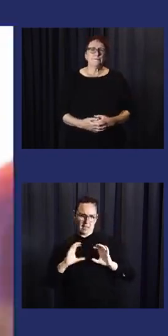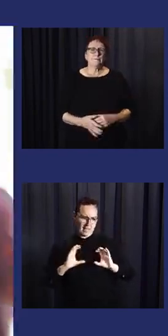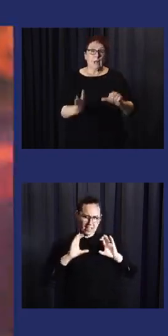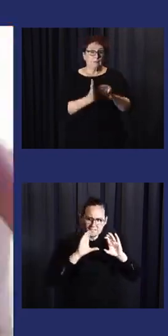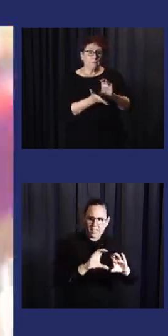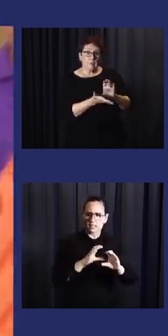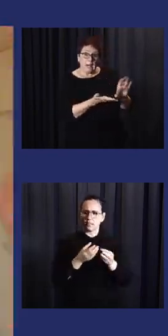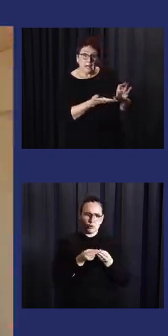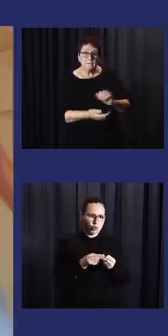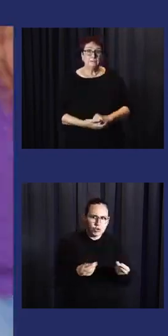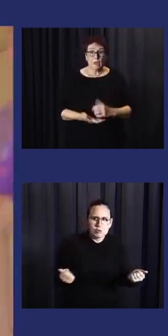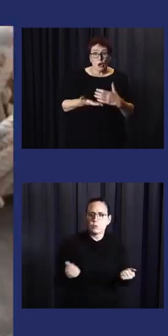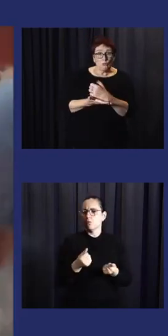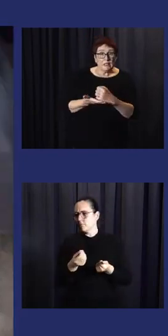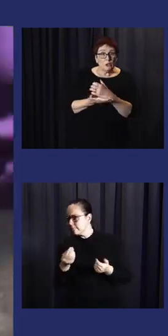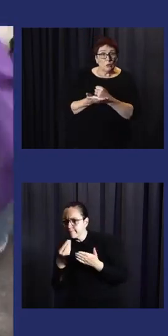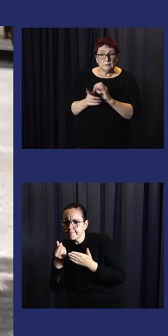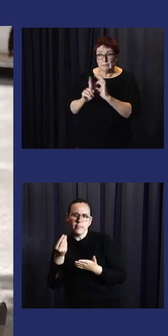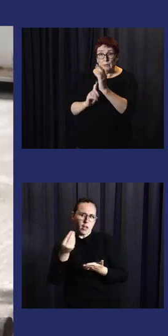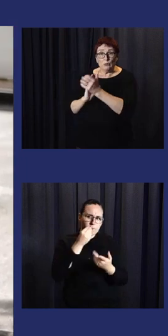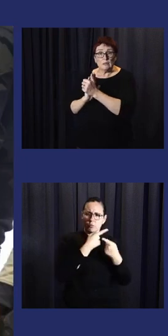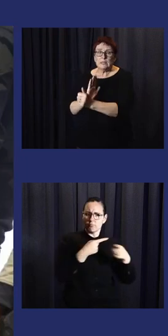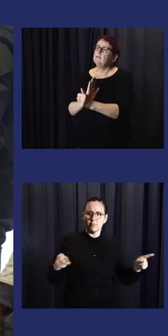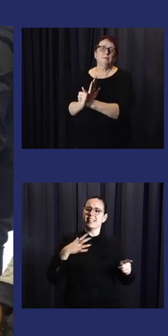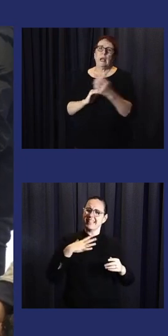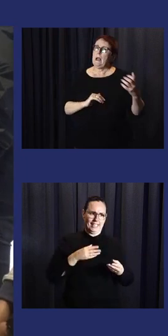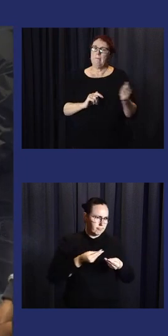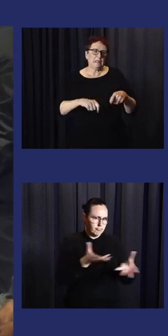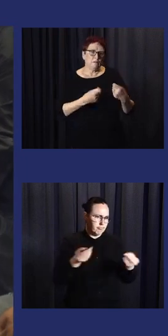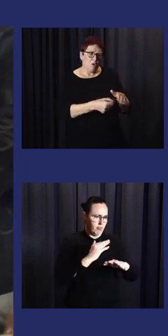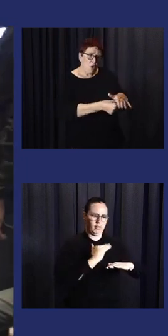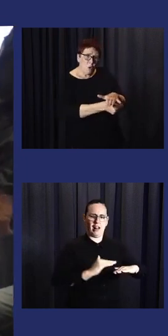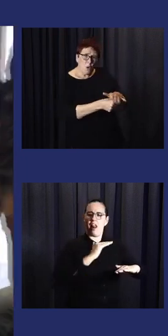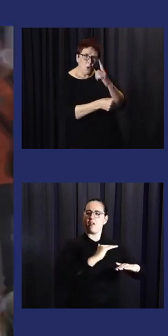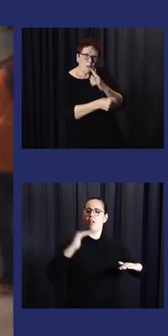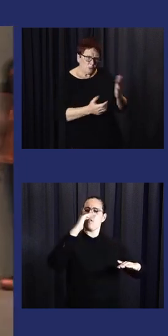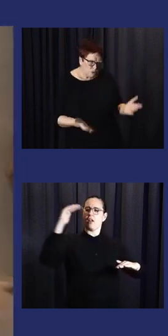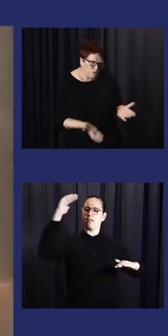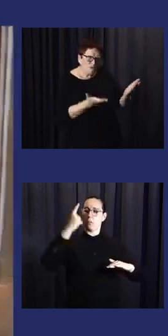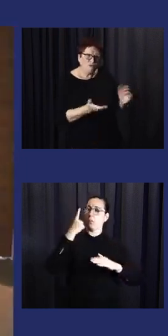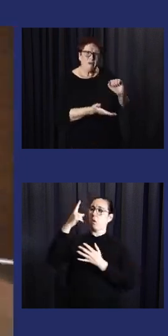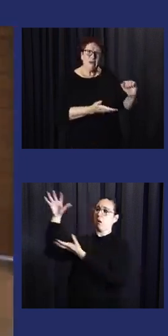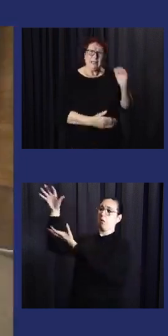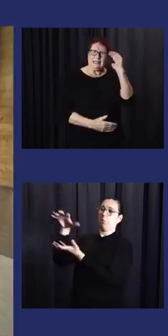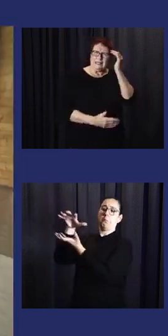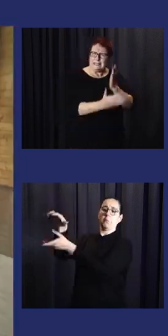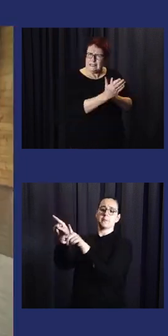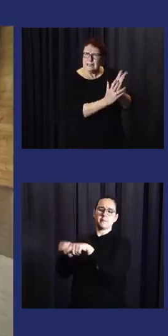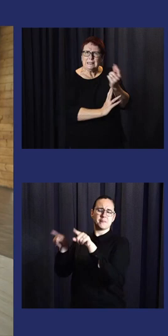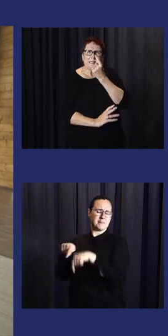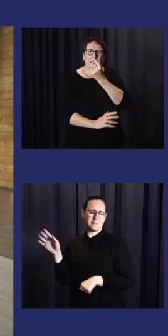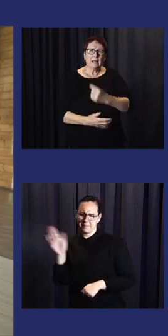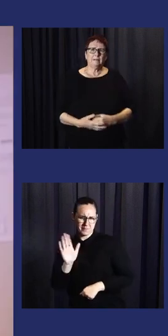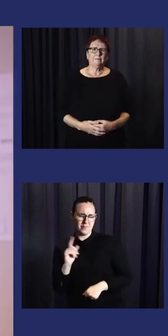Investment, resources and capacity development are needed at the local level to build resilience. We